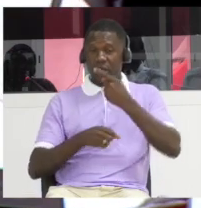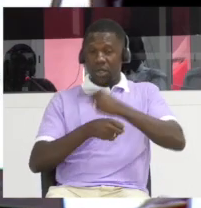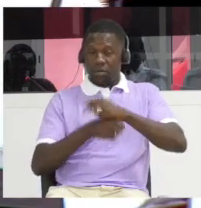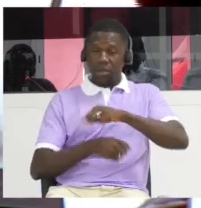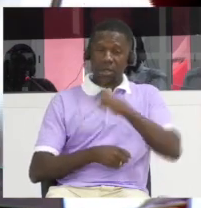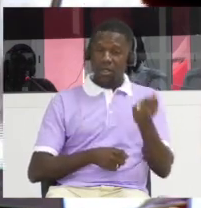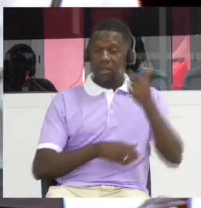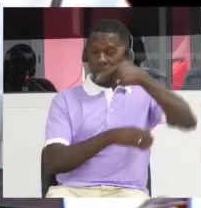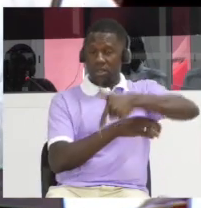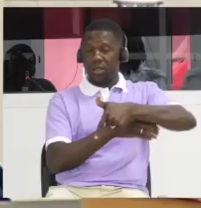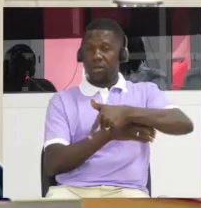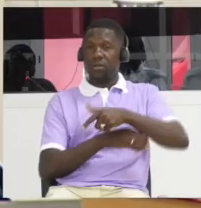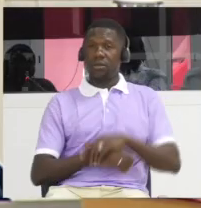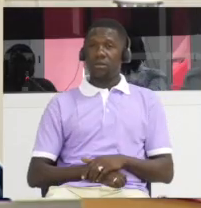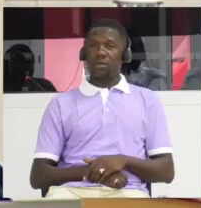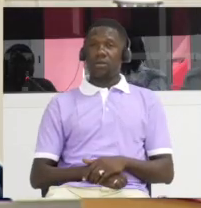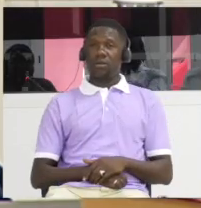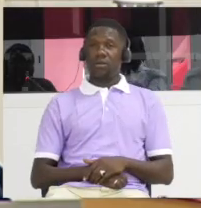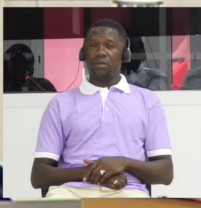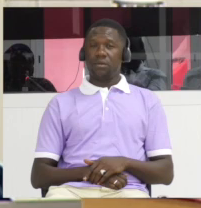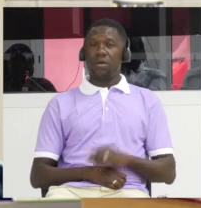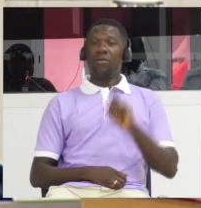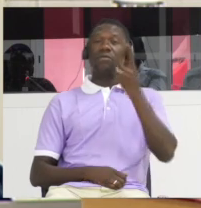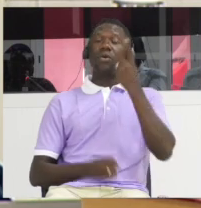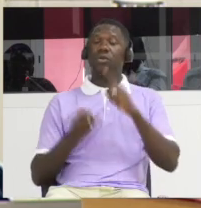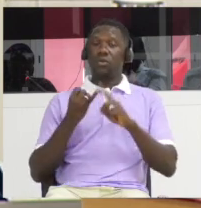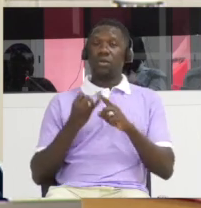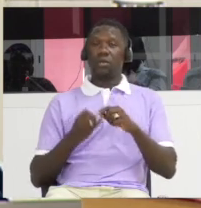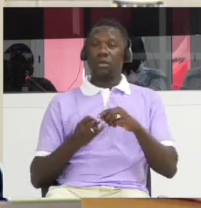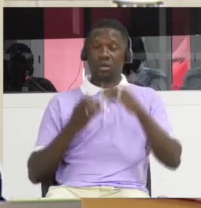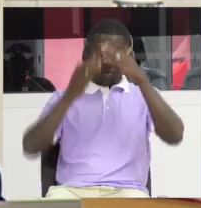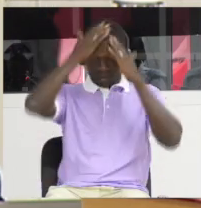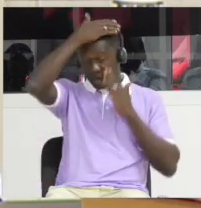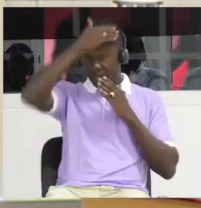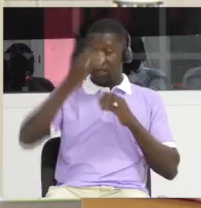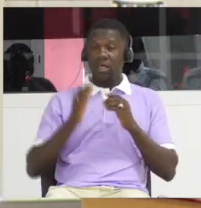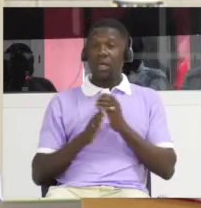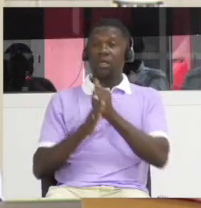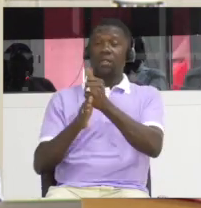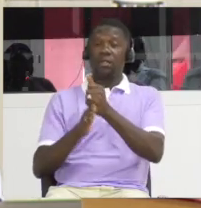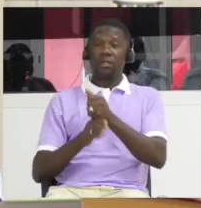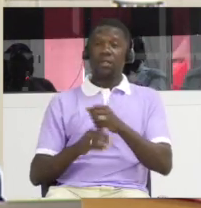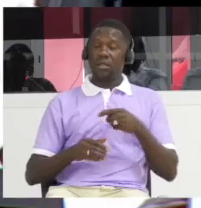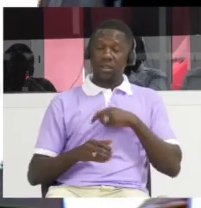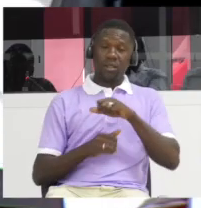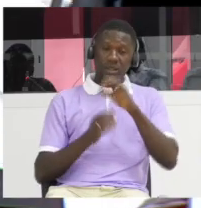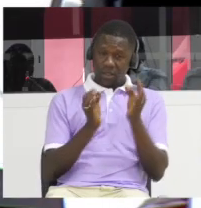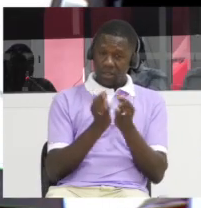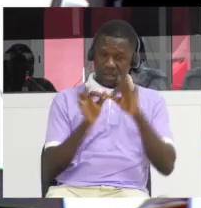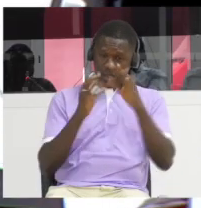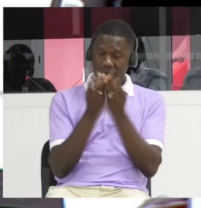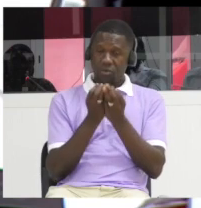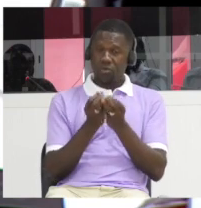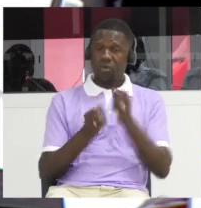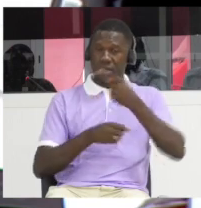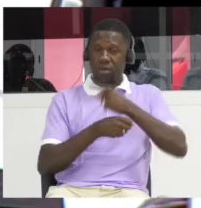MAT, that is Military Assistance Team to Gambia, and the second is called